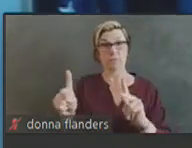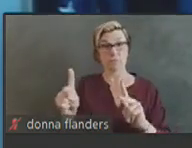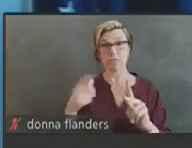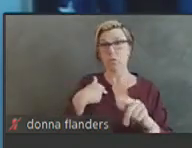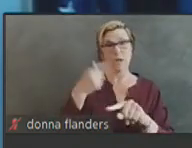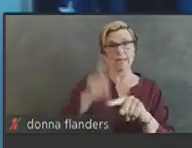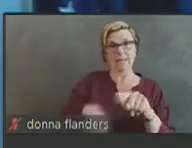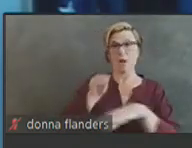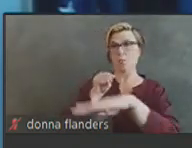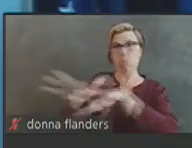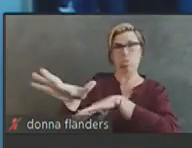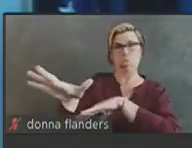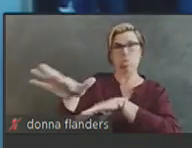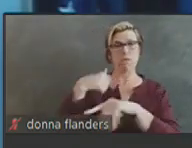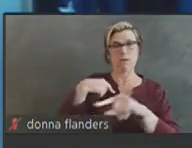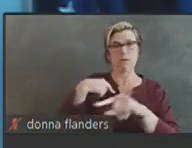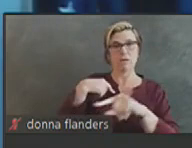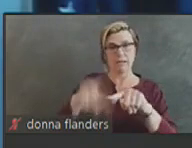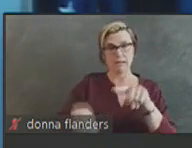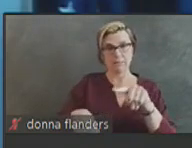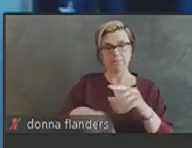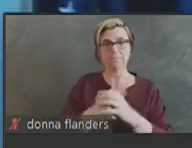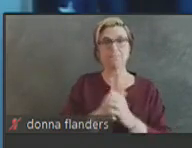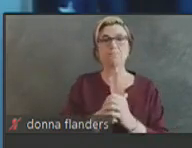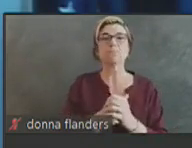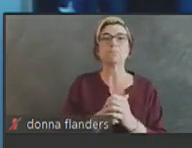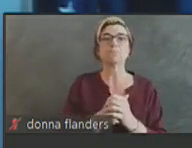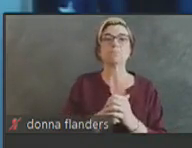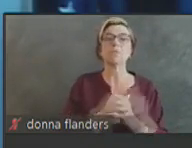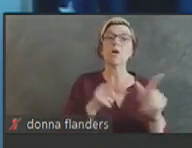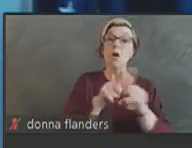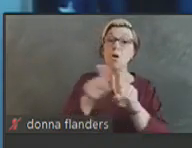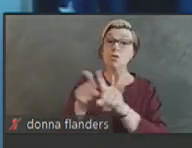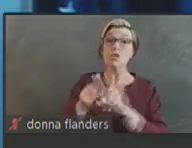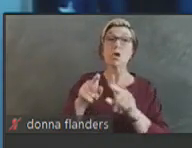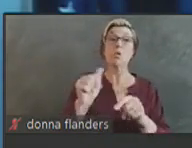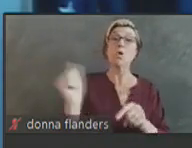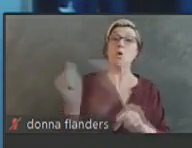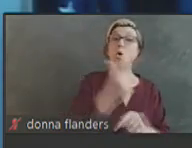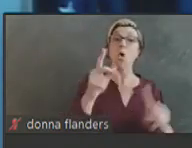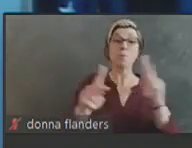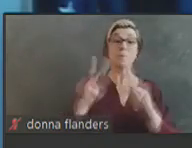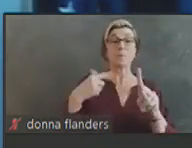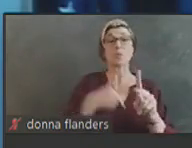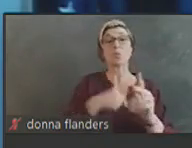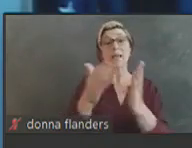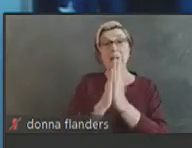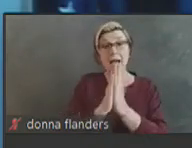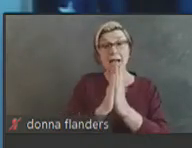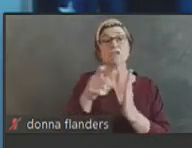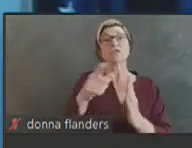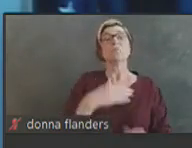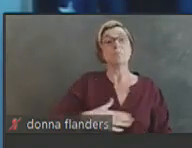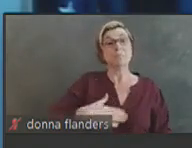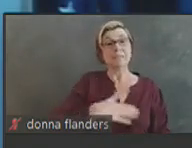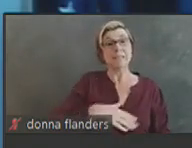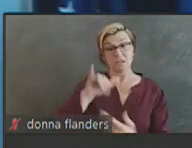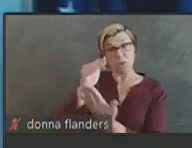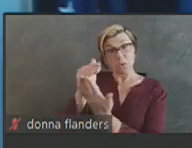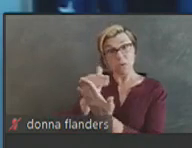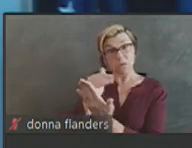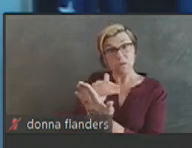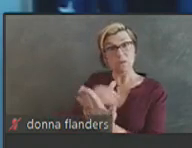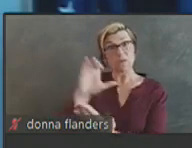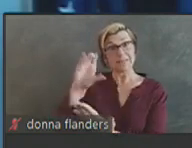We ask you to continue to become familiar with and to follow very closely the recommendations of the